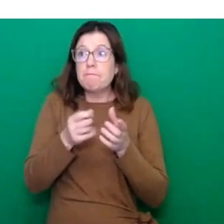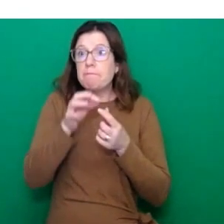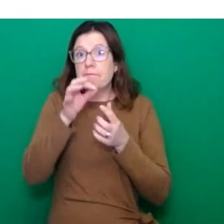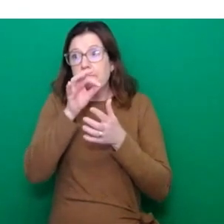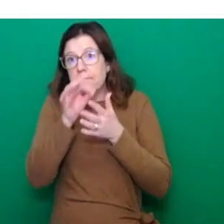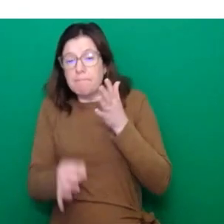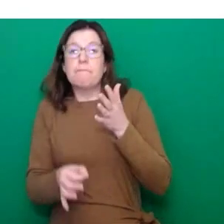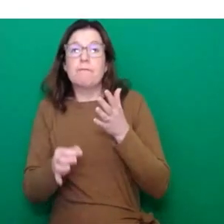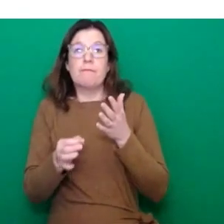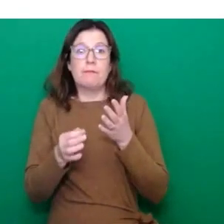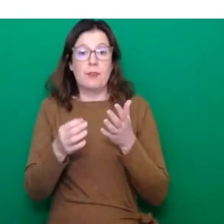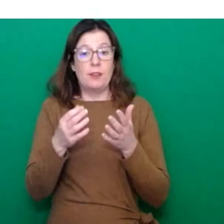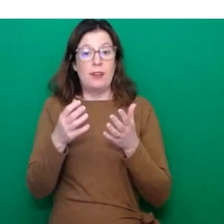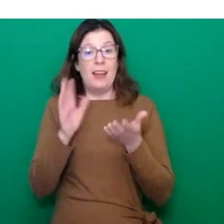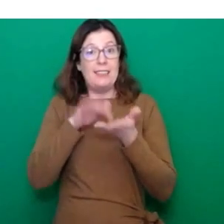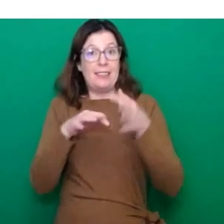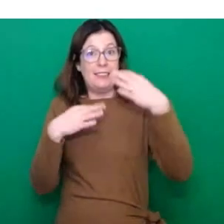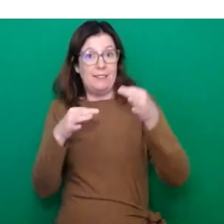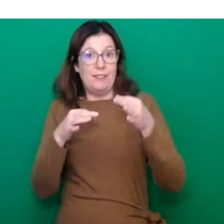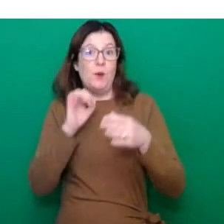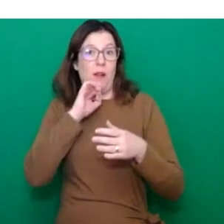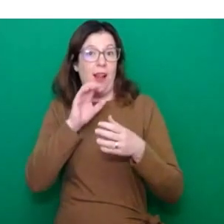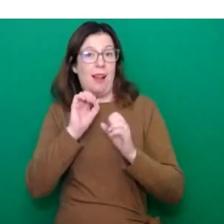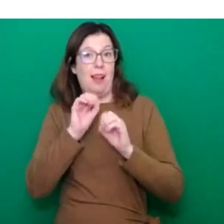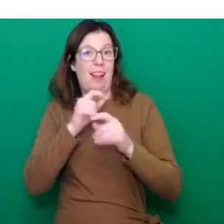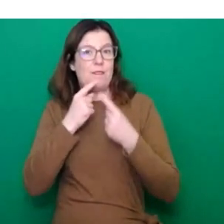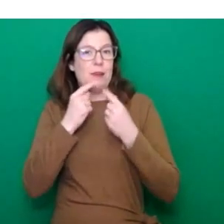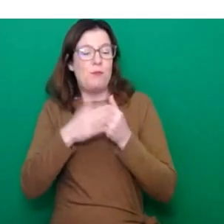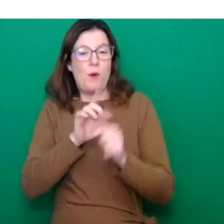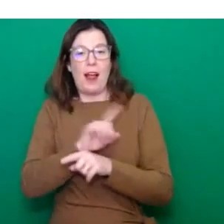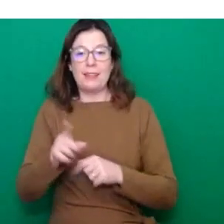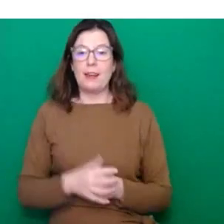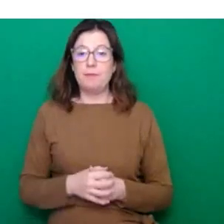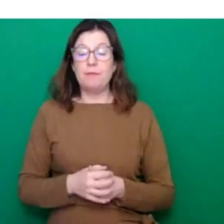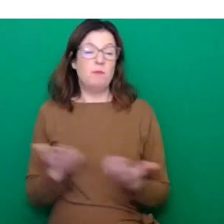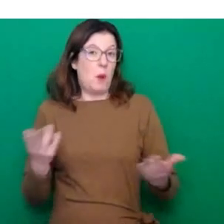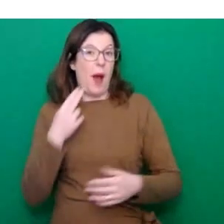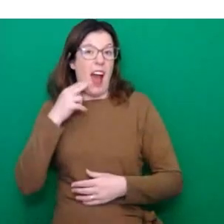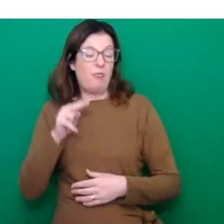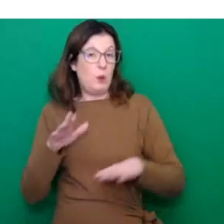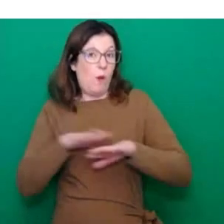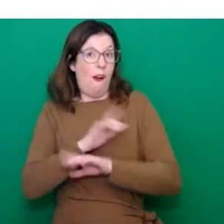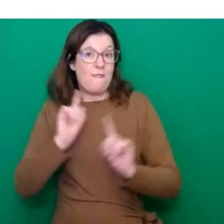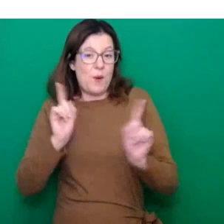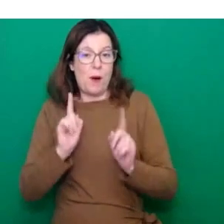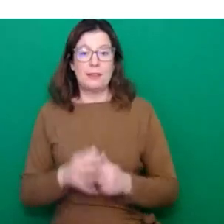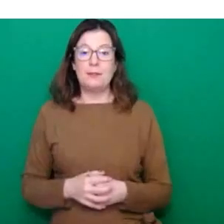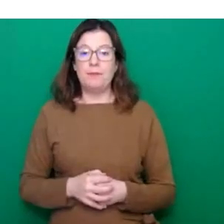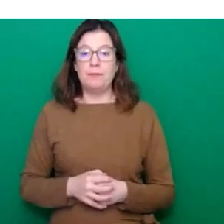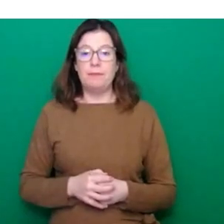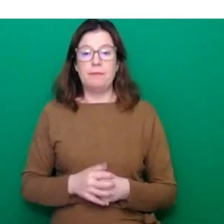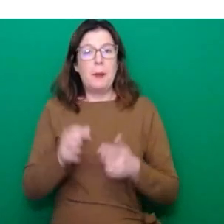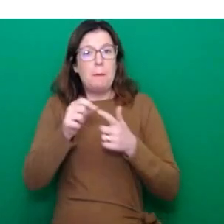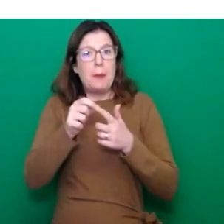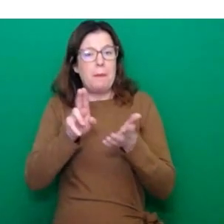and obviously the attendance certificate. So in terms of the actual content for this afternoon, so I'm going to say a little bit about the